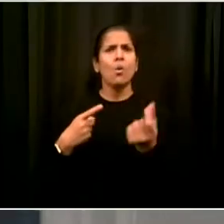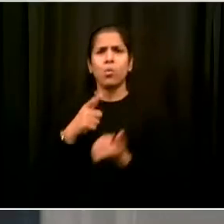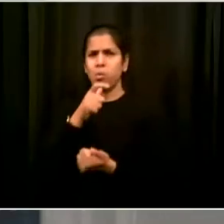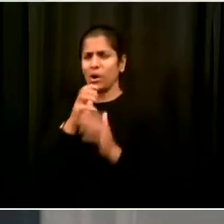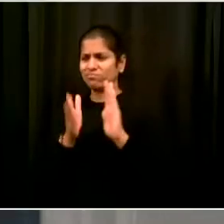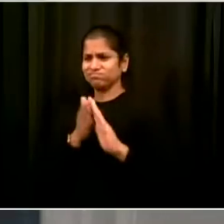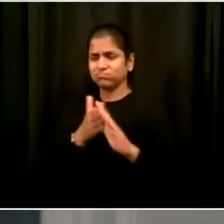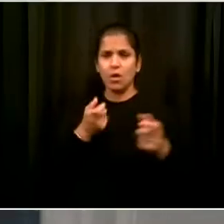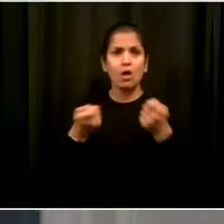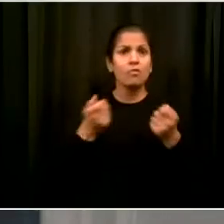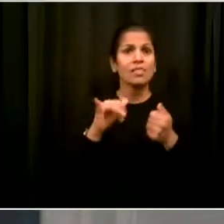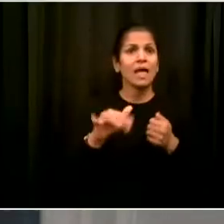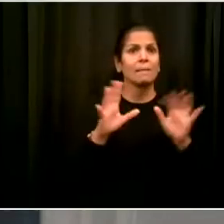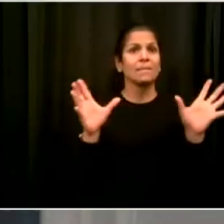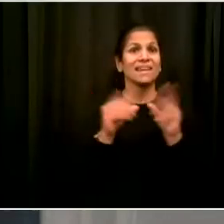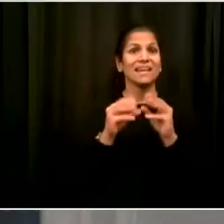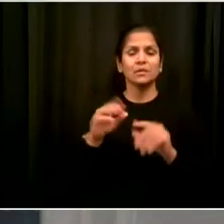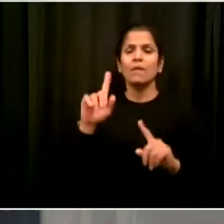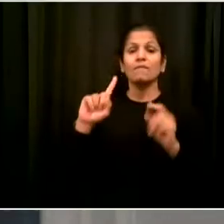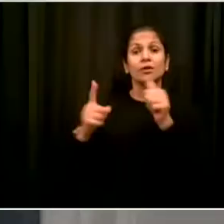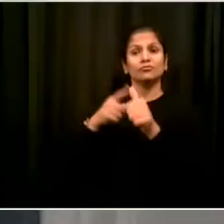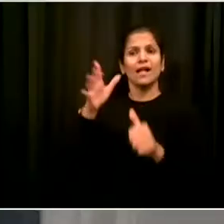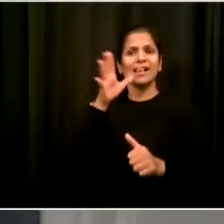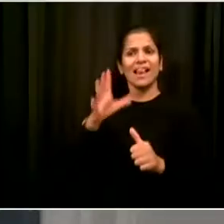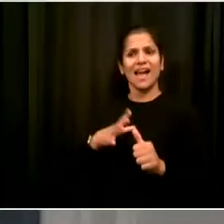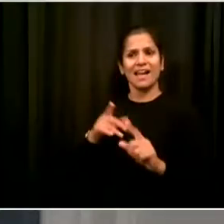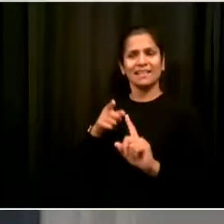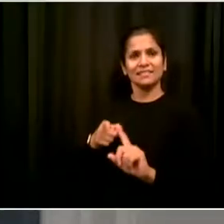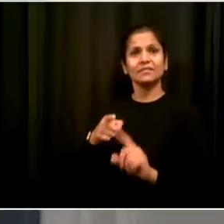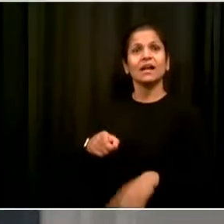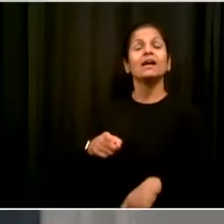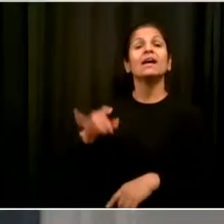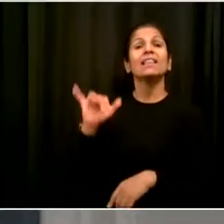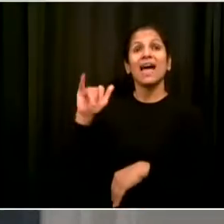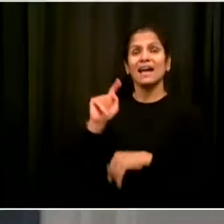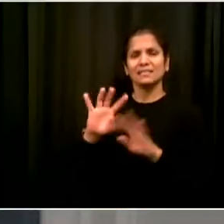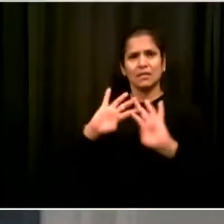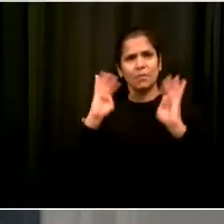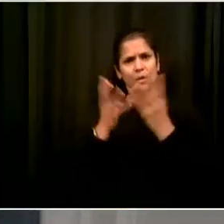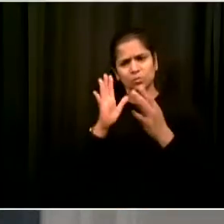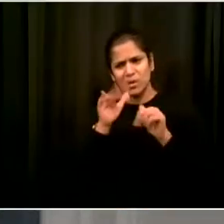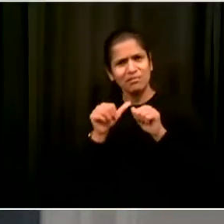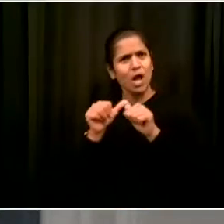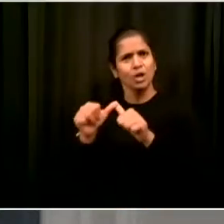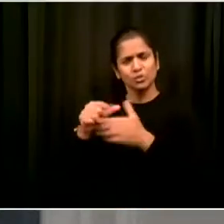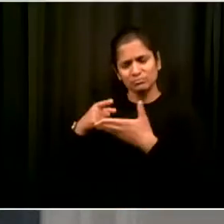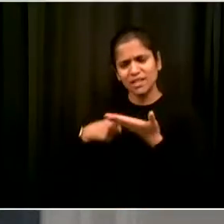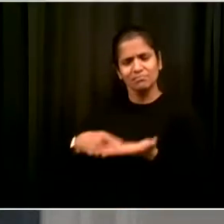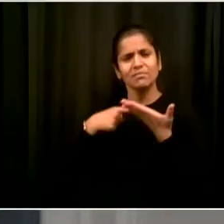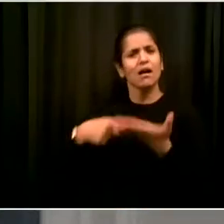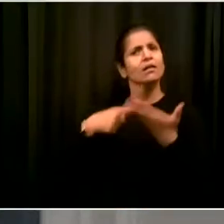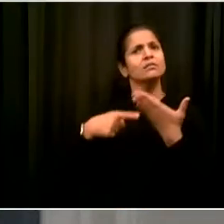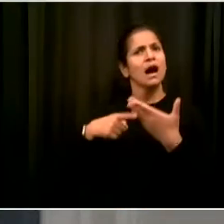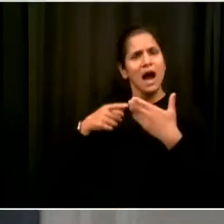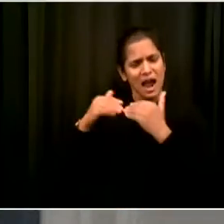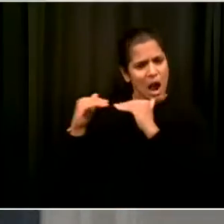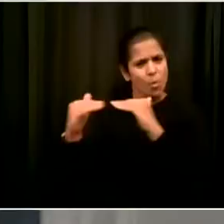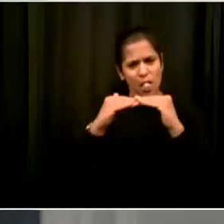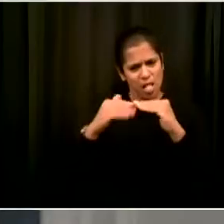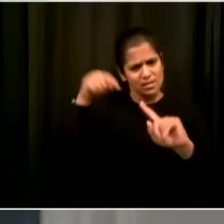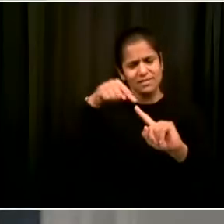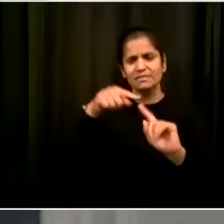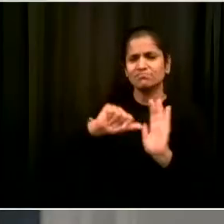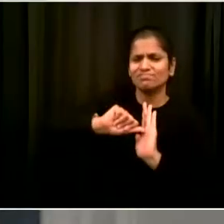that will need to be prioritized will receive the vaccine. We will promote transparency and address mistrust.